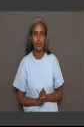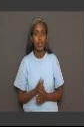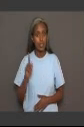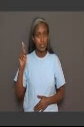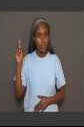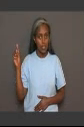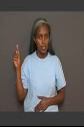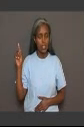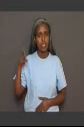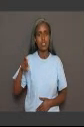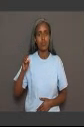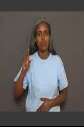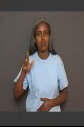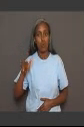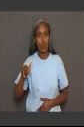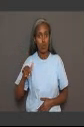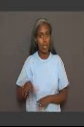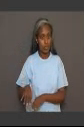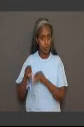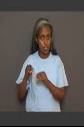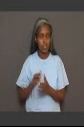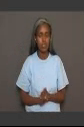Here is a polynomial, students.